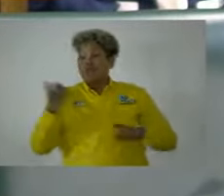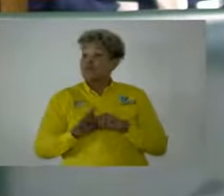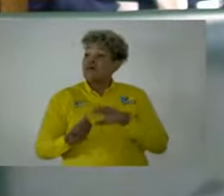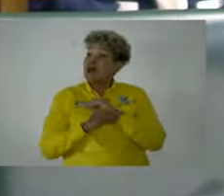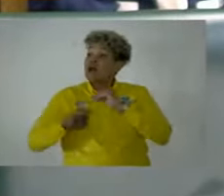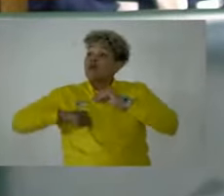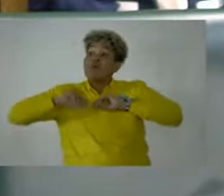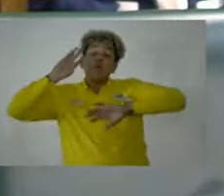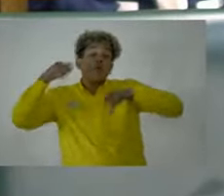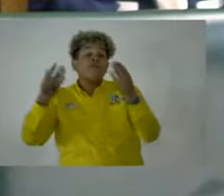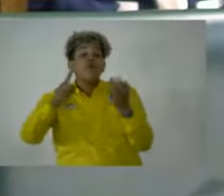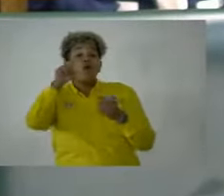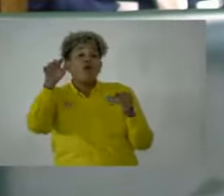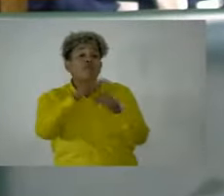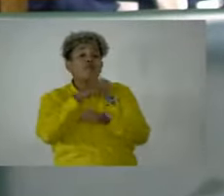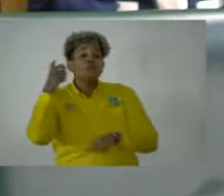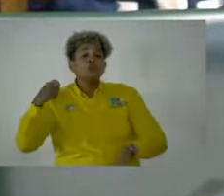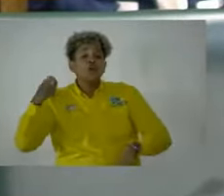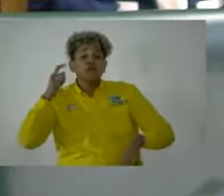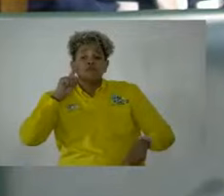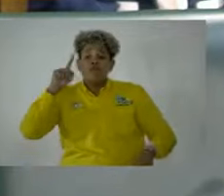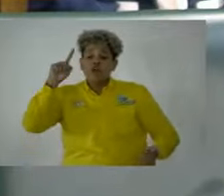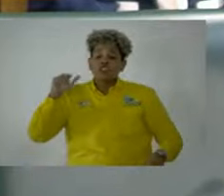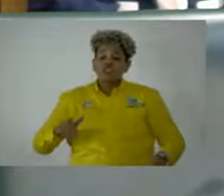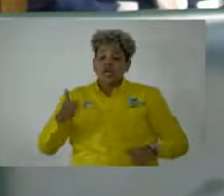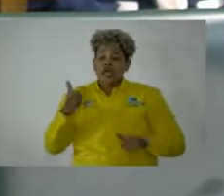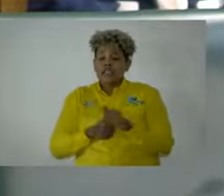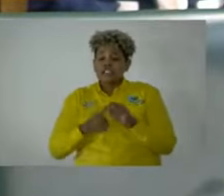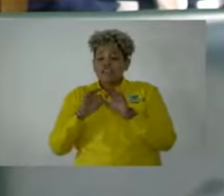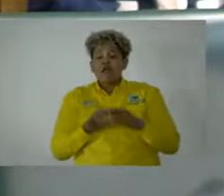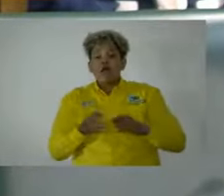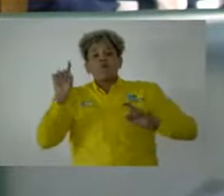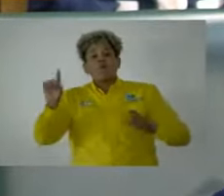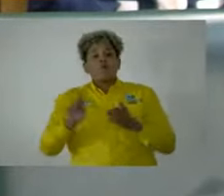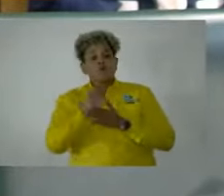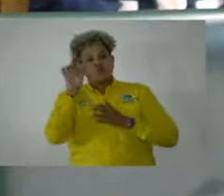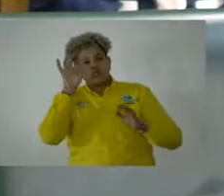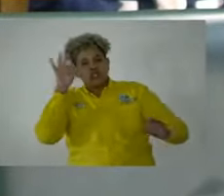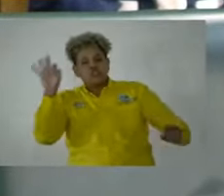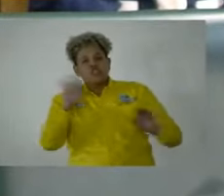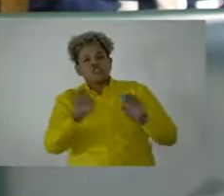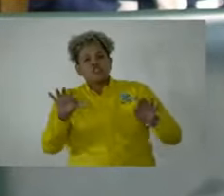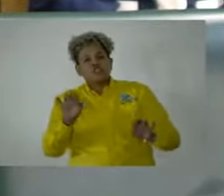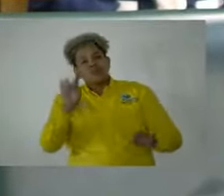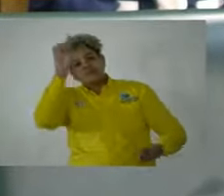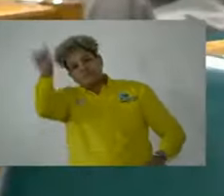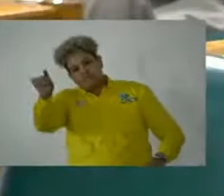And we will provide one full scholarship for the first child per family for a university degree.